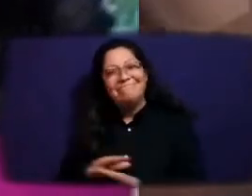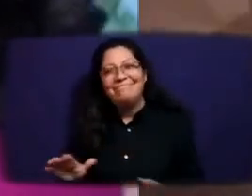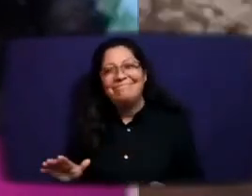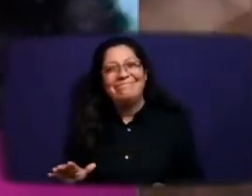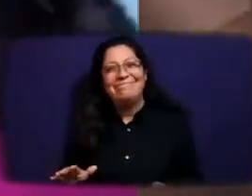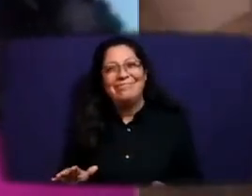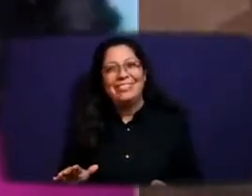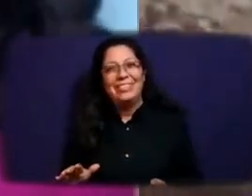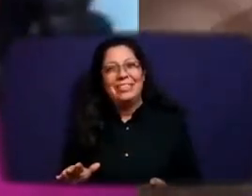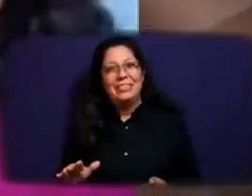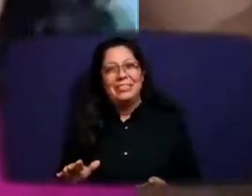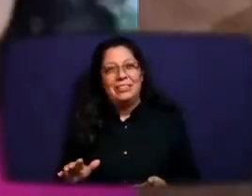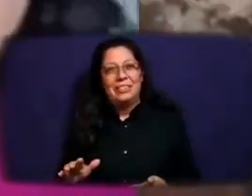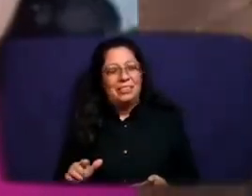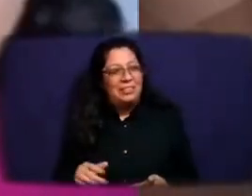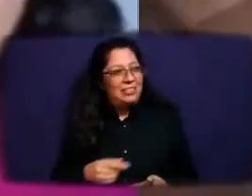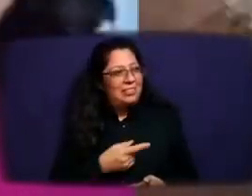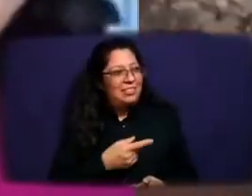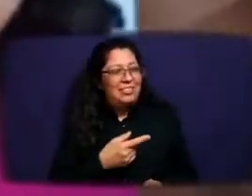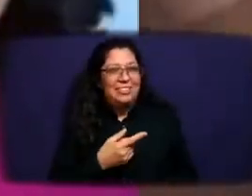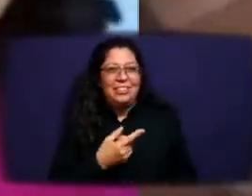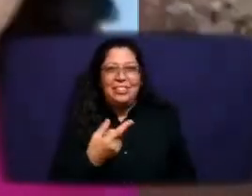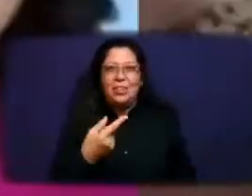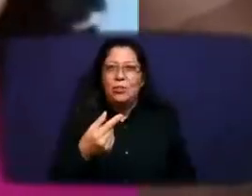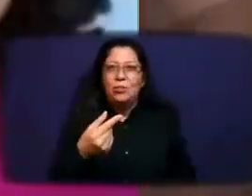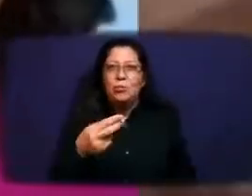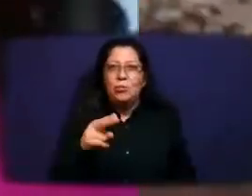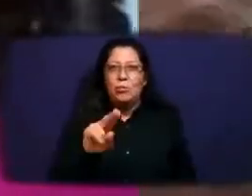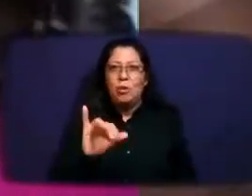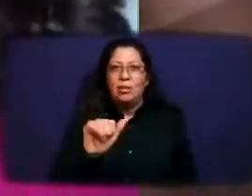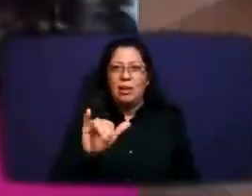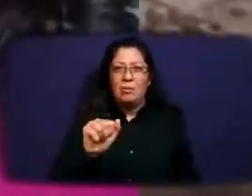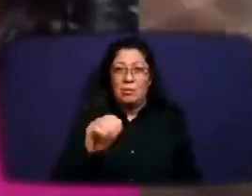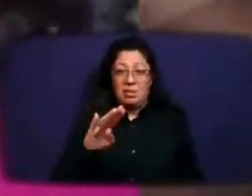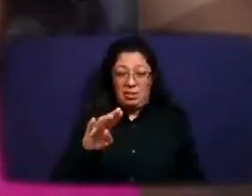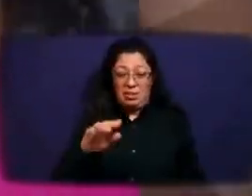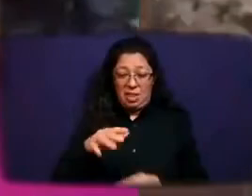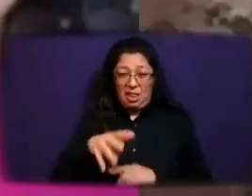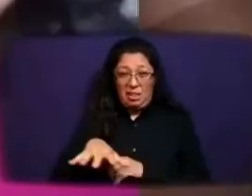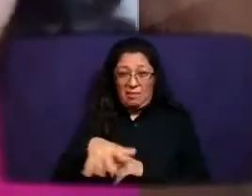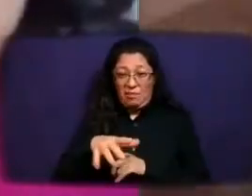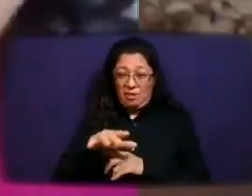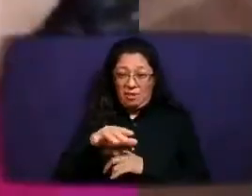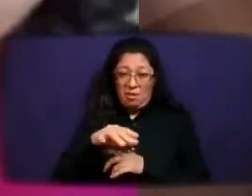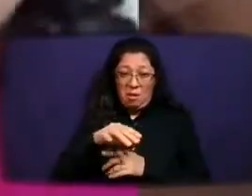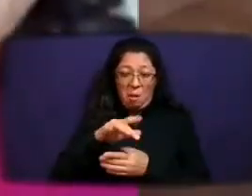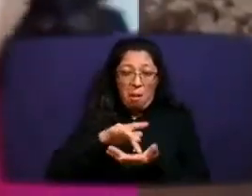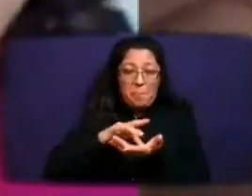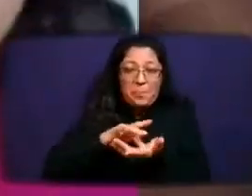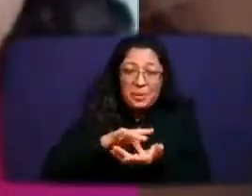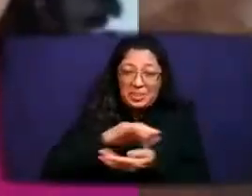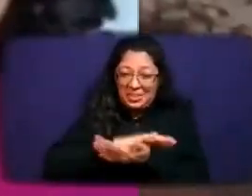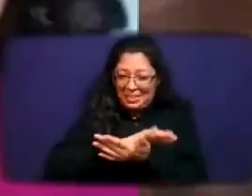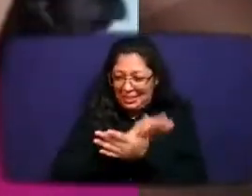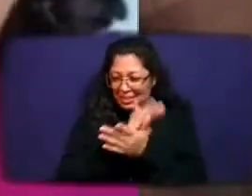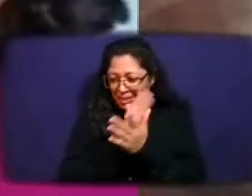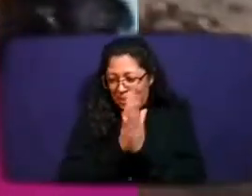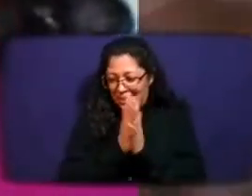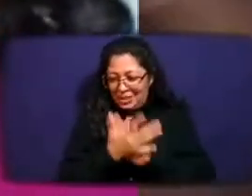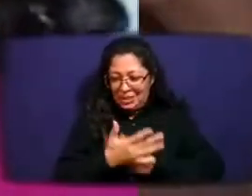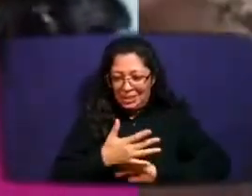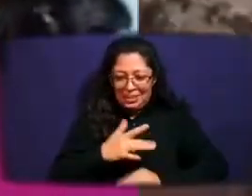How to turn the guayaba leaf into medicine. What day to plant the yerba